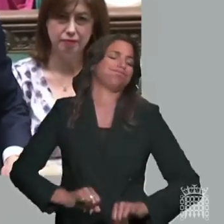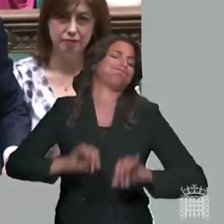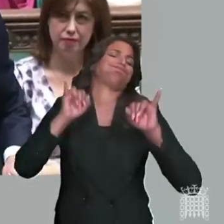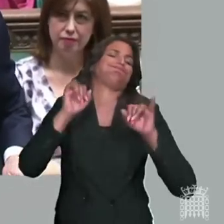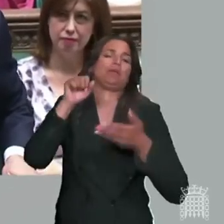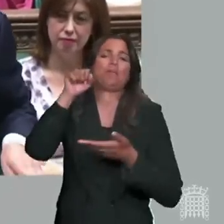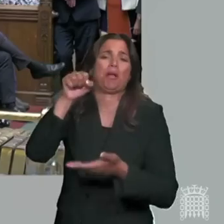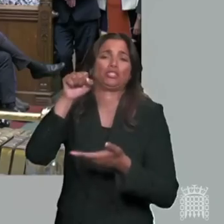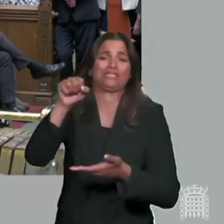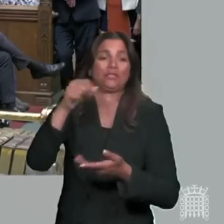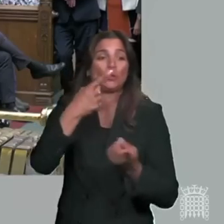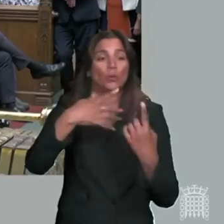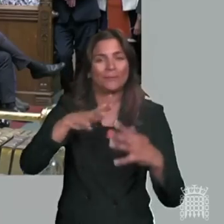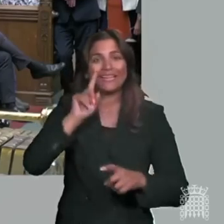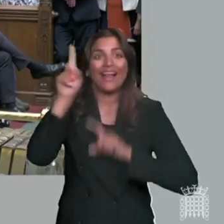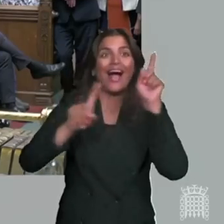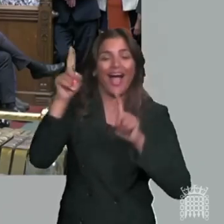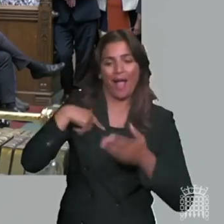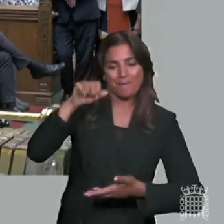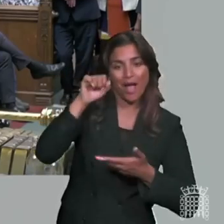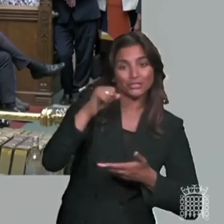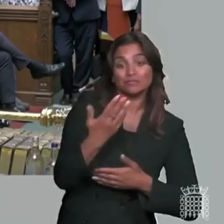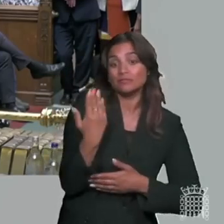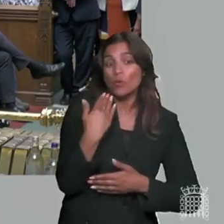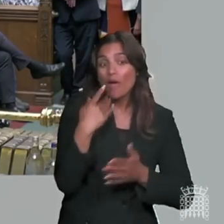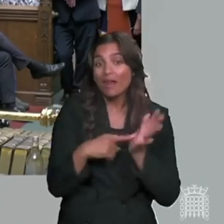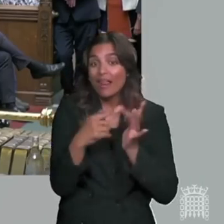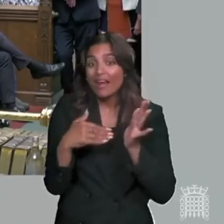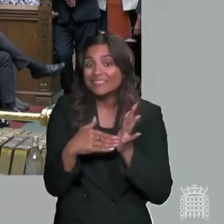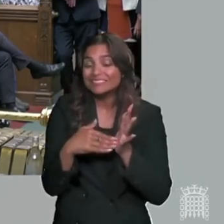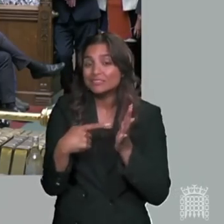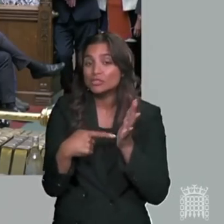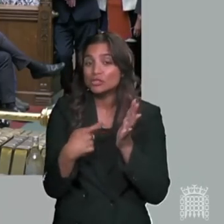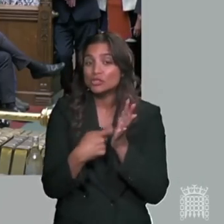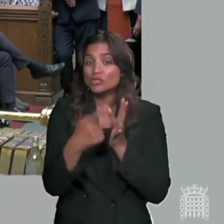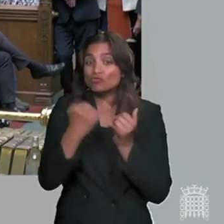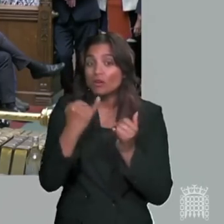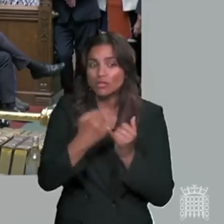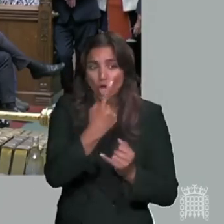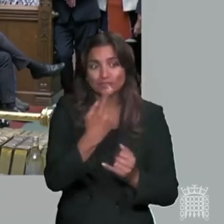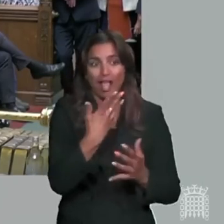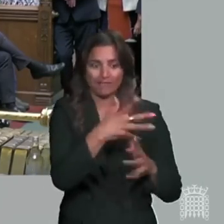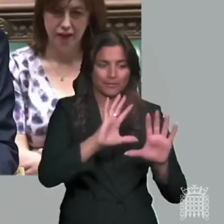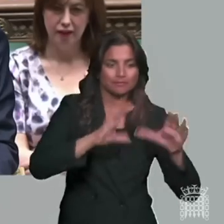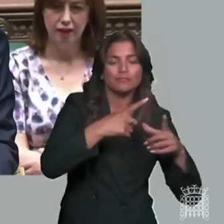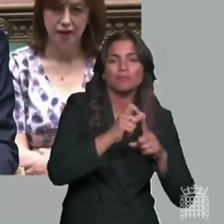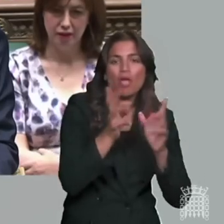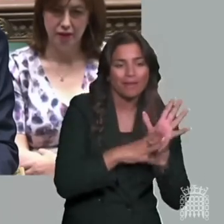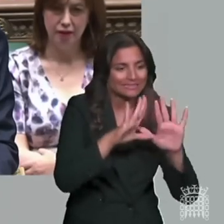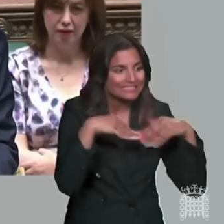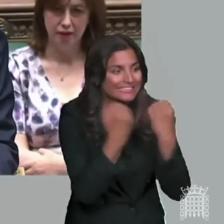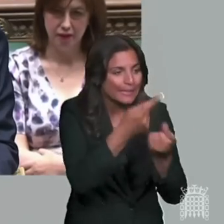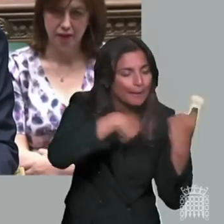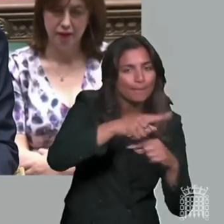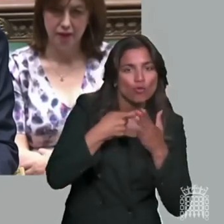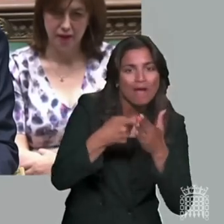the economic extremists of the Institute of Economic Affairs, those whose disastrous ideas crashed the economy and left the country